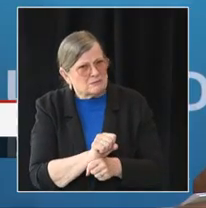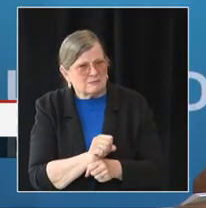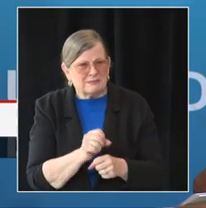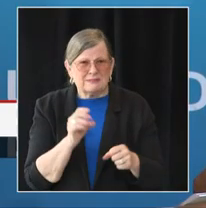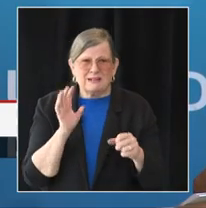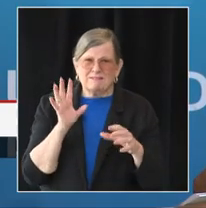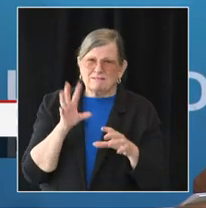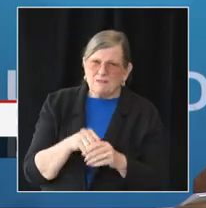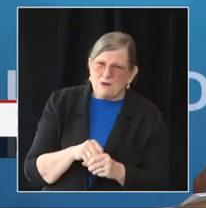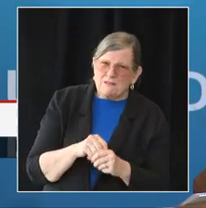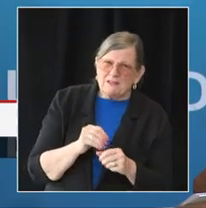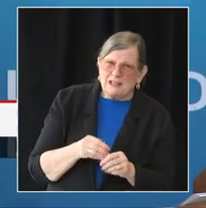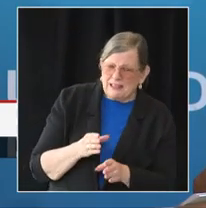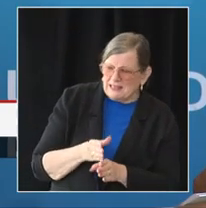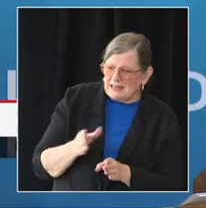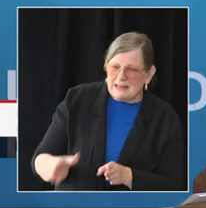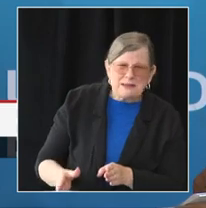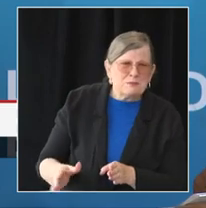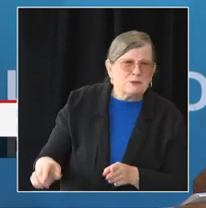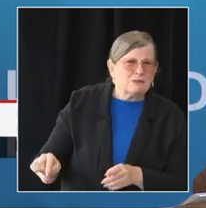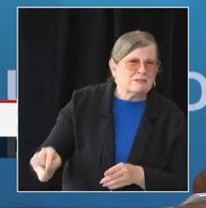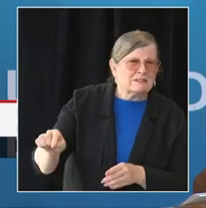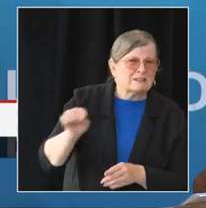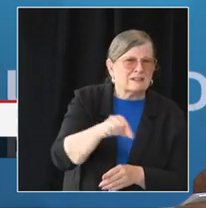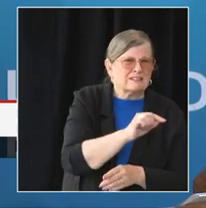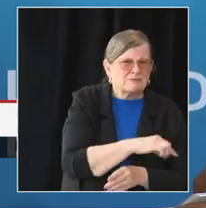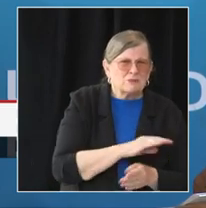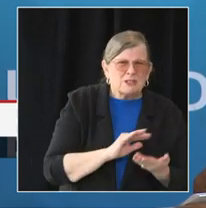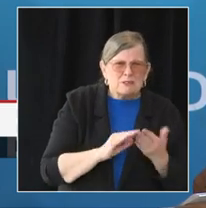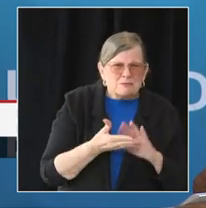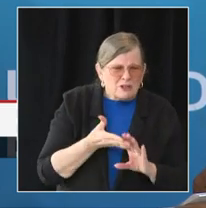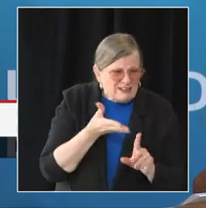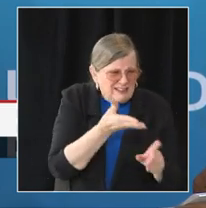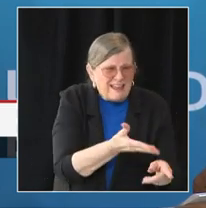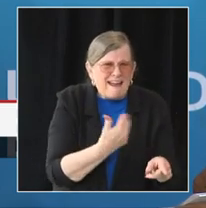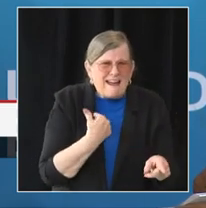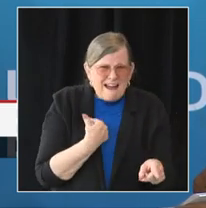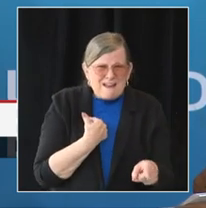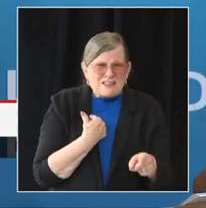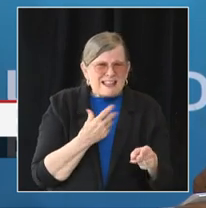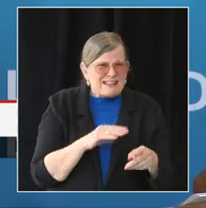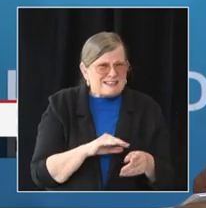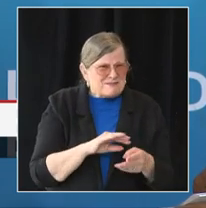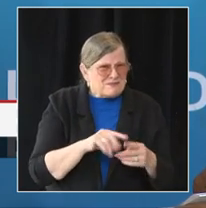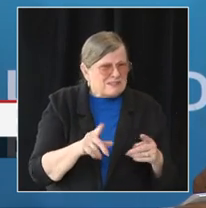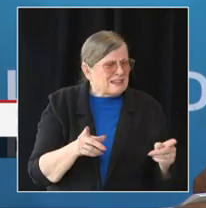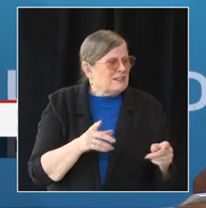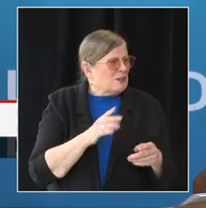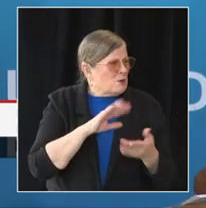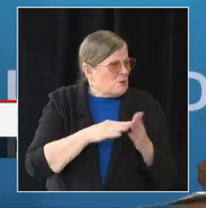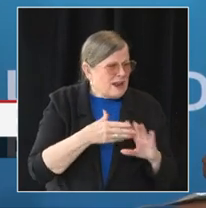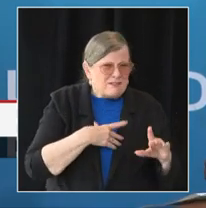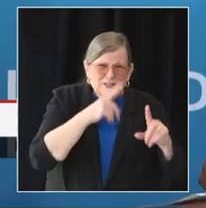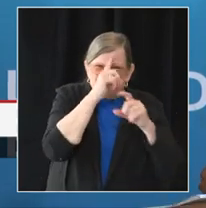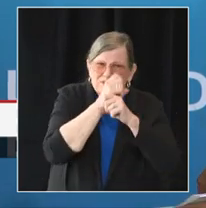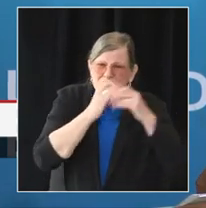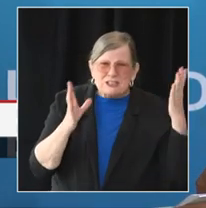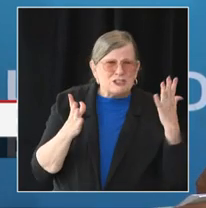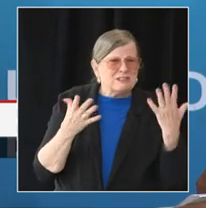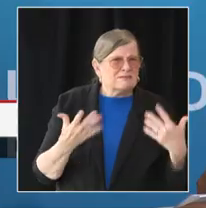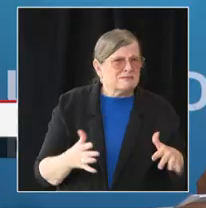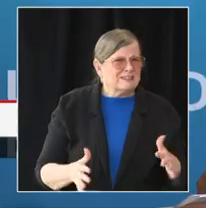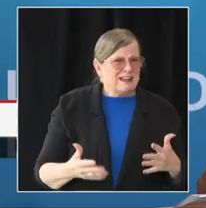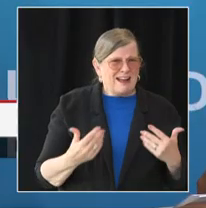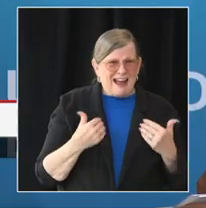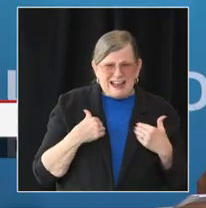communities have pushed hard for them. There's a community vision for each of them, and the community is